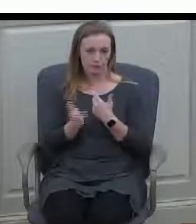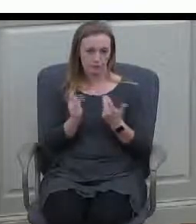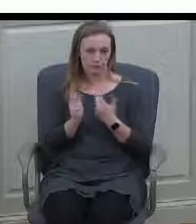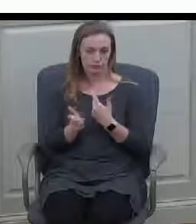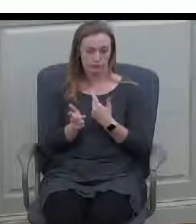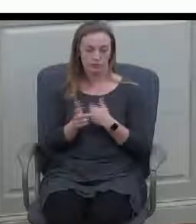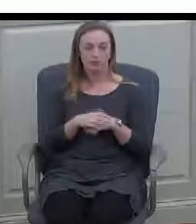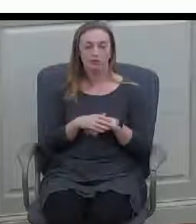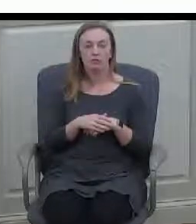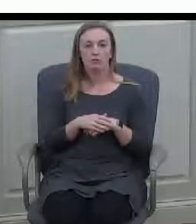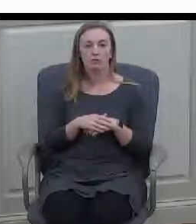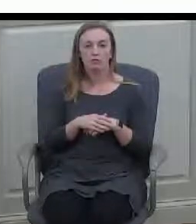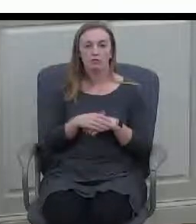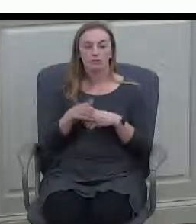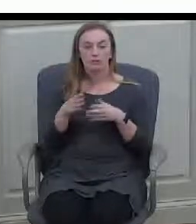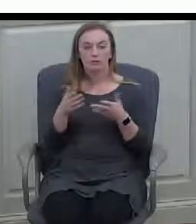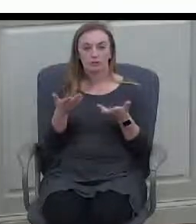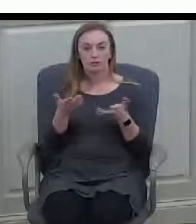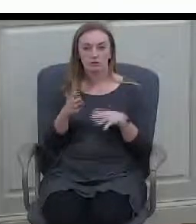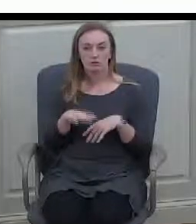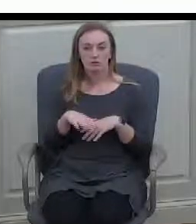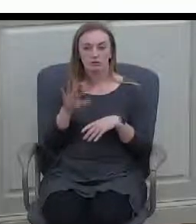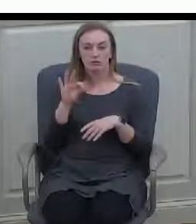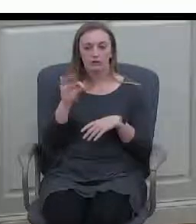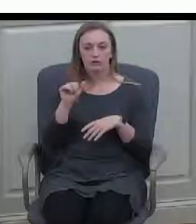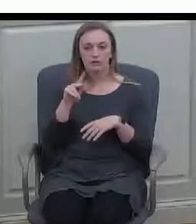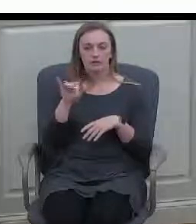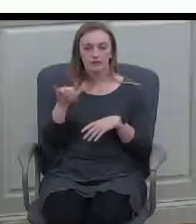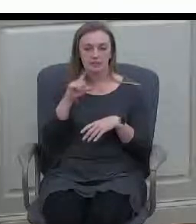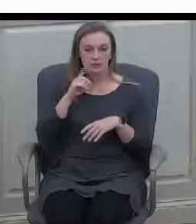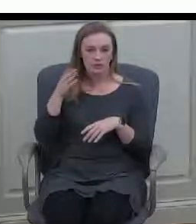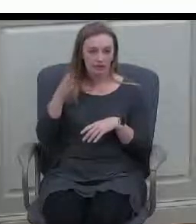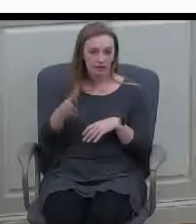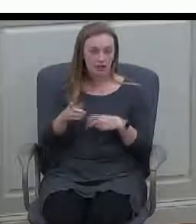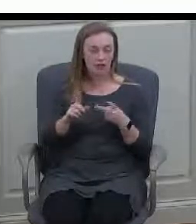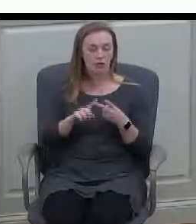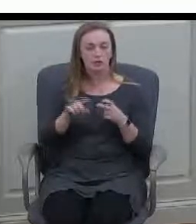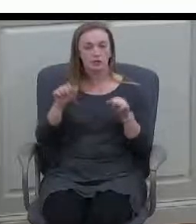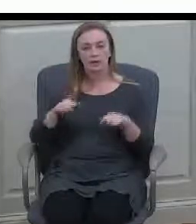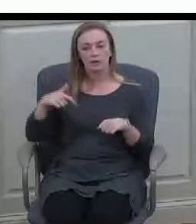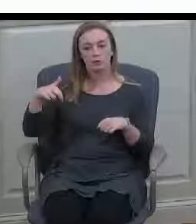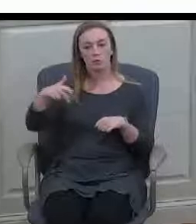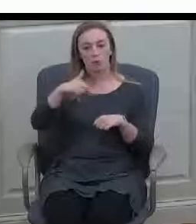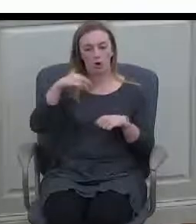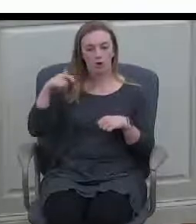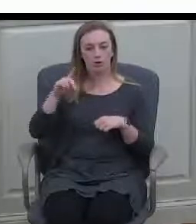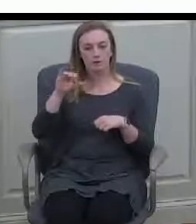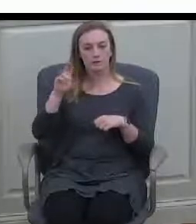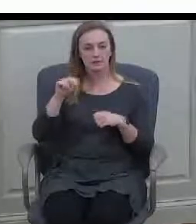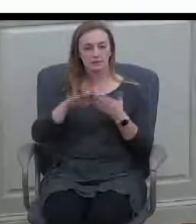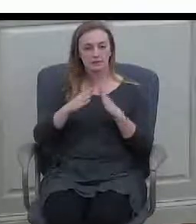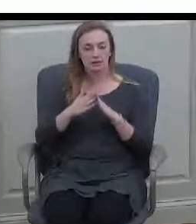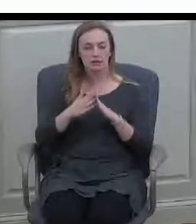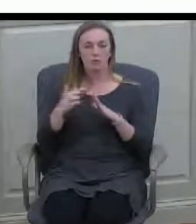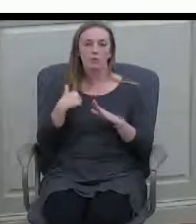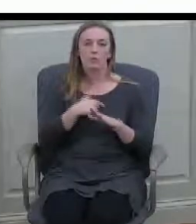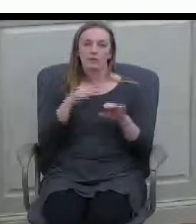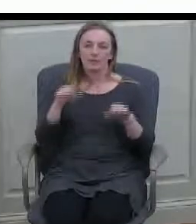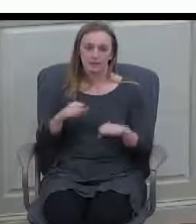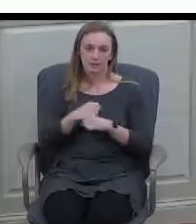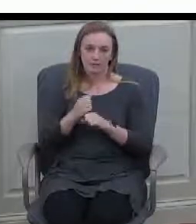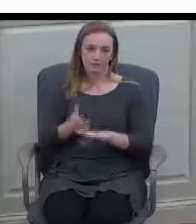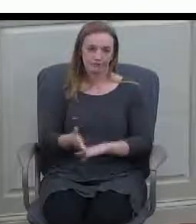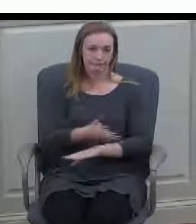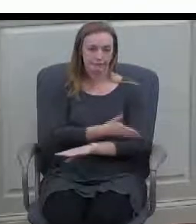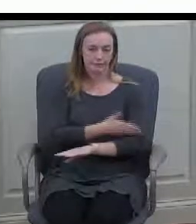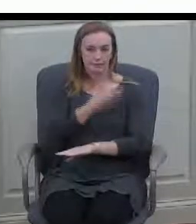are there. You can walk around downtown, but we can make it better. And part of making it better is making